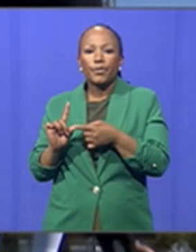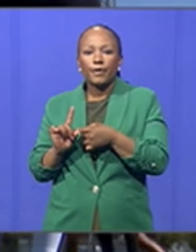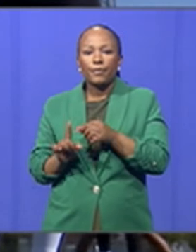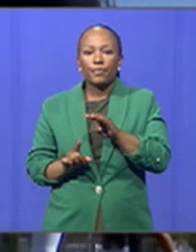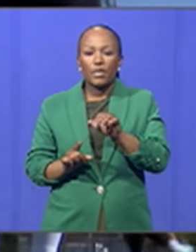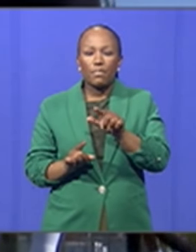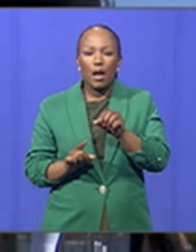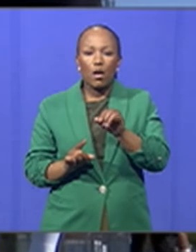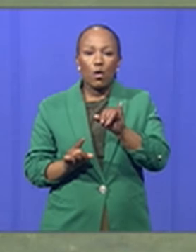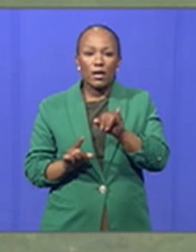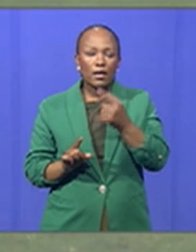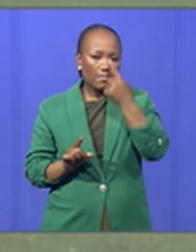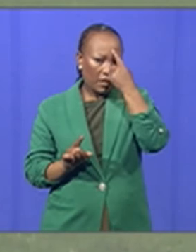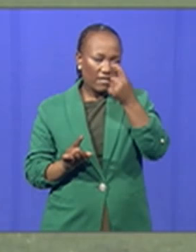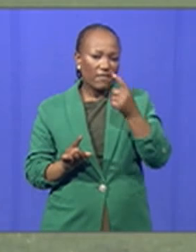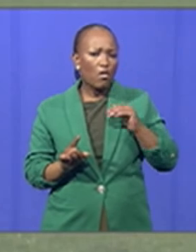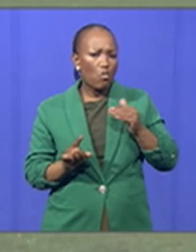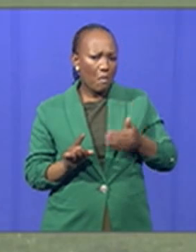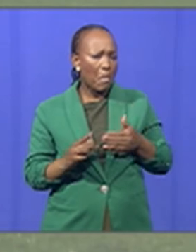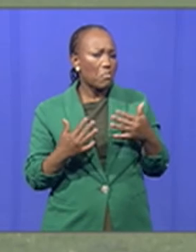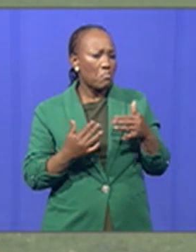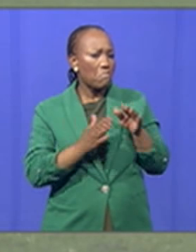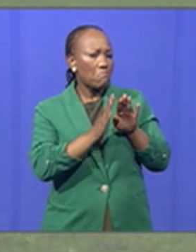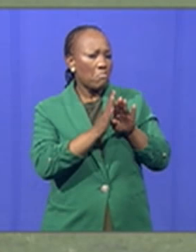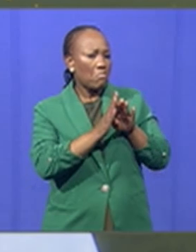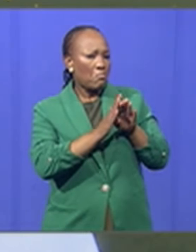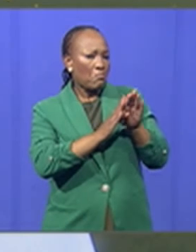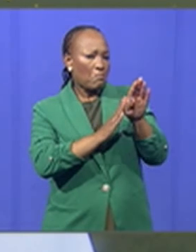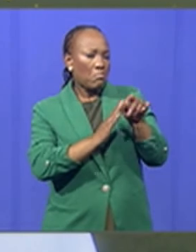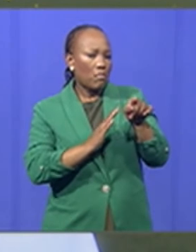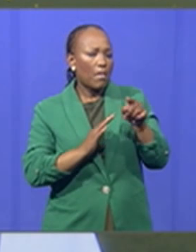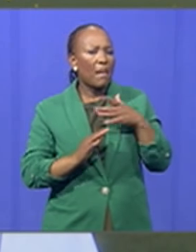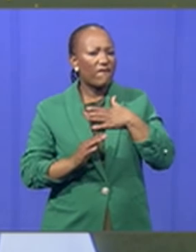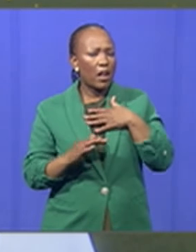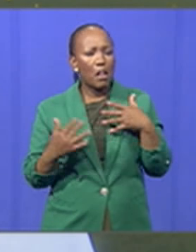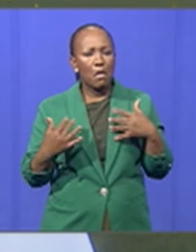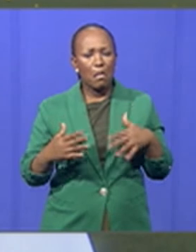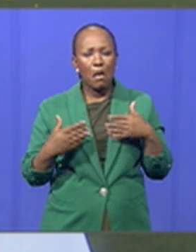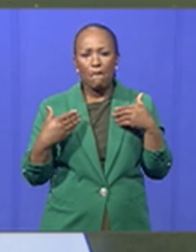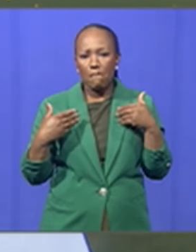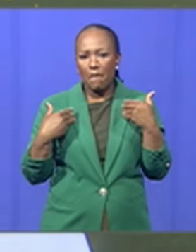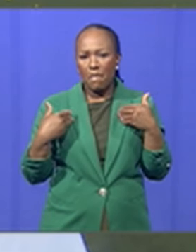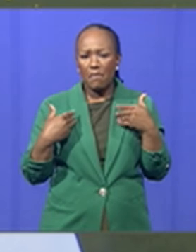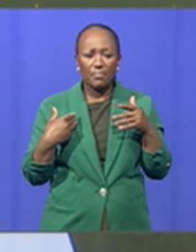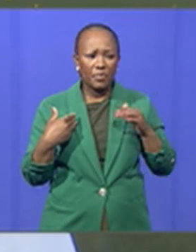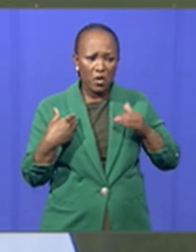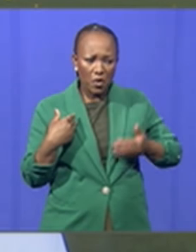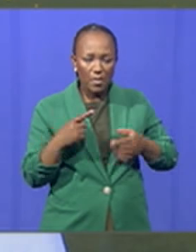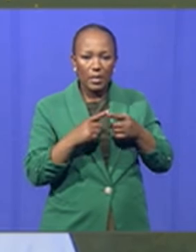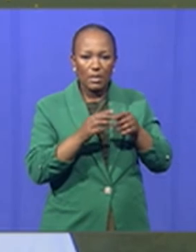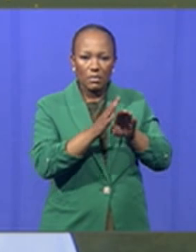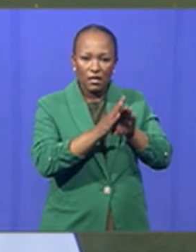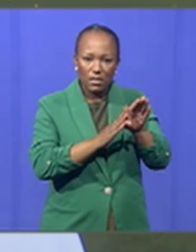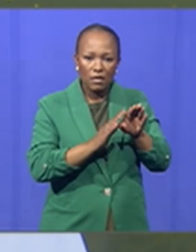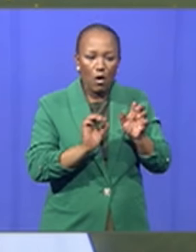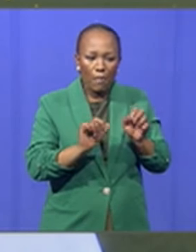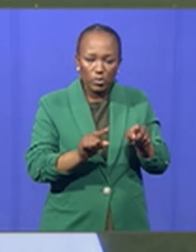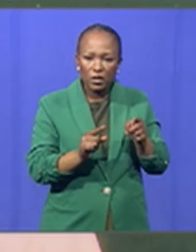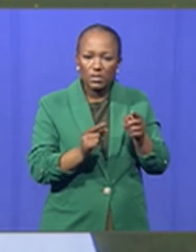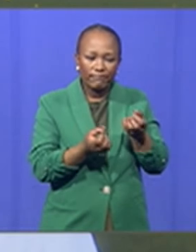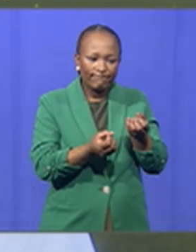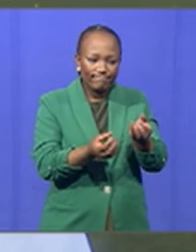e tlhabologile. I feel ecstatic when I see how the game has developed and the opportunities that are afforded to women as well.